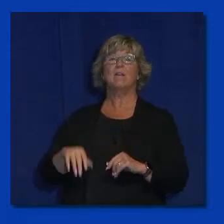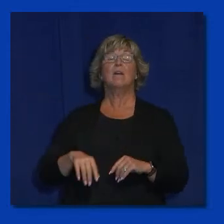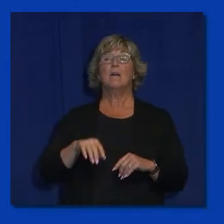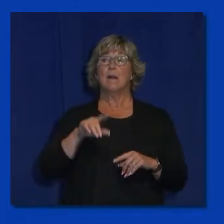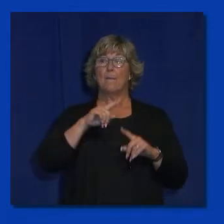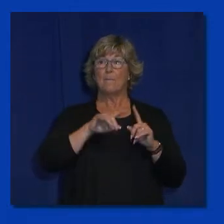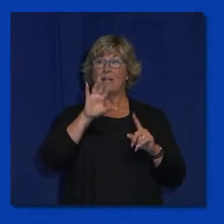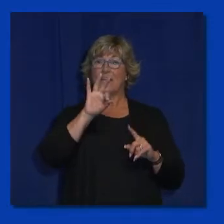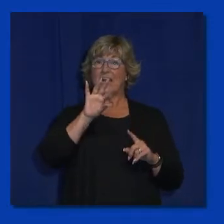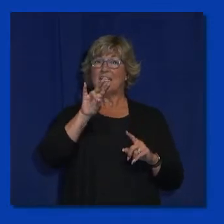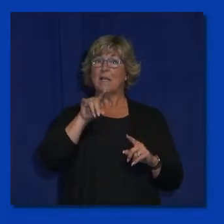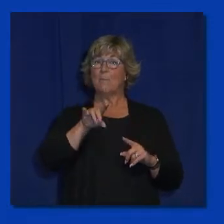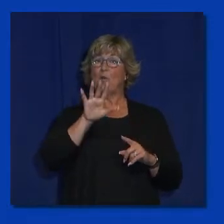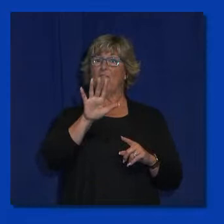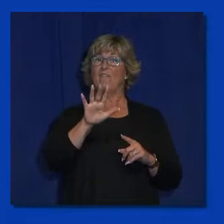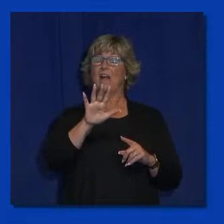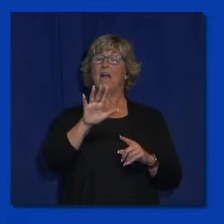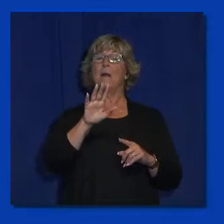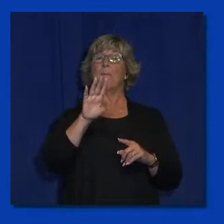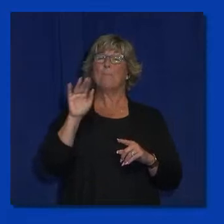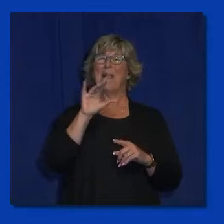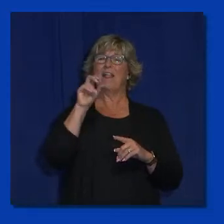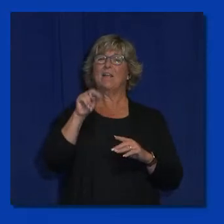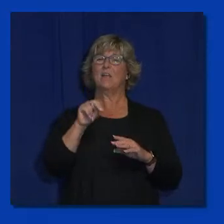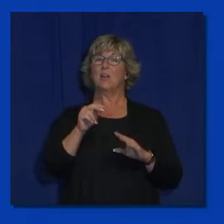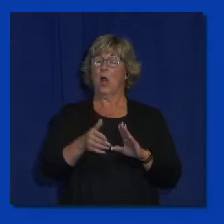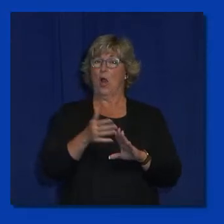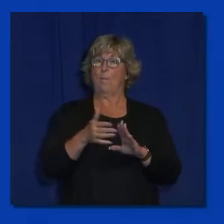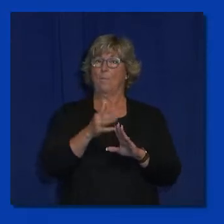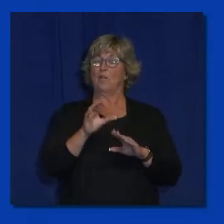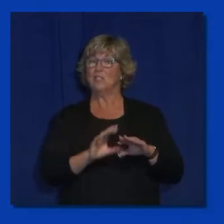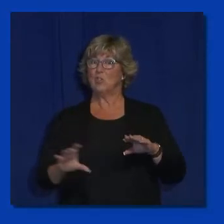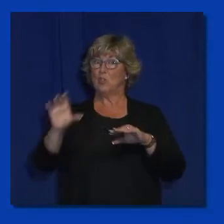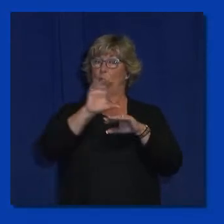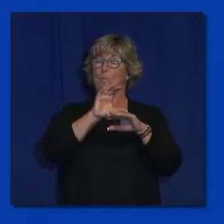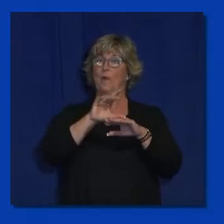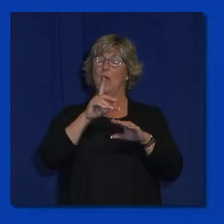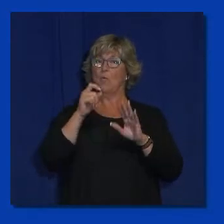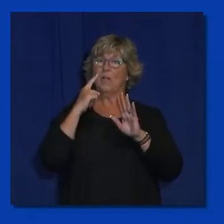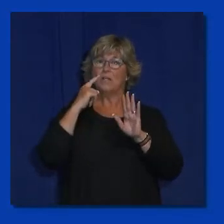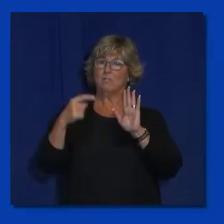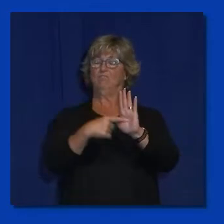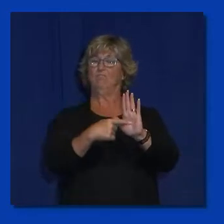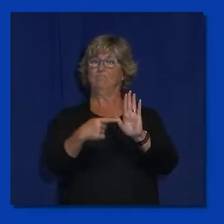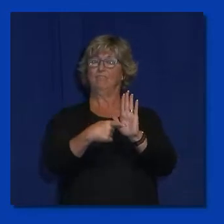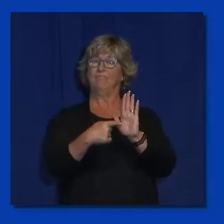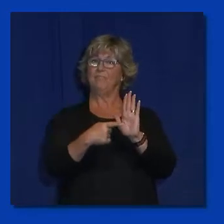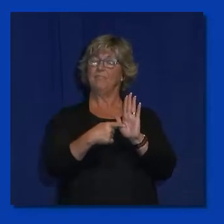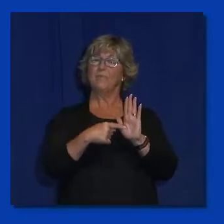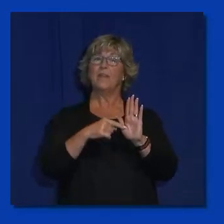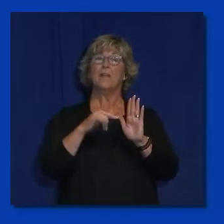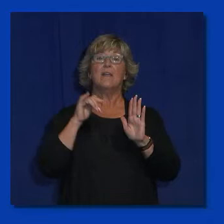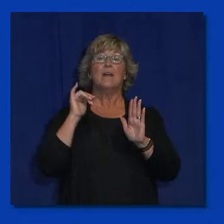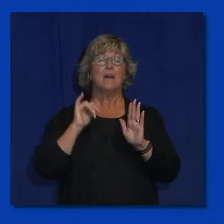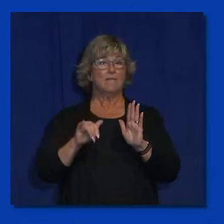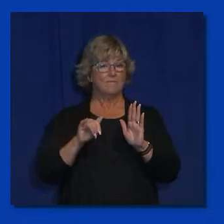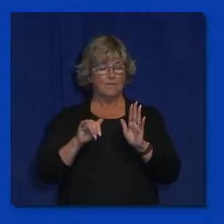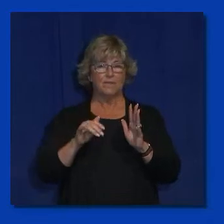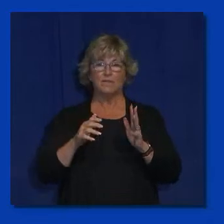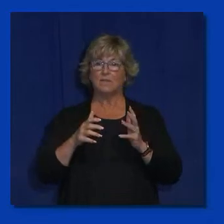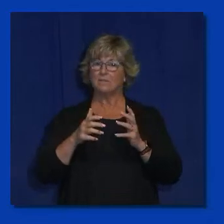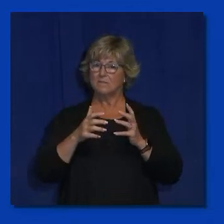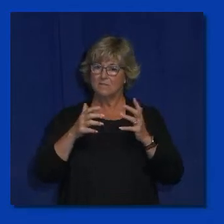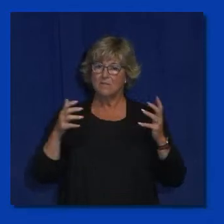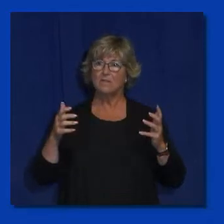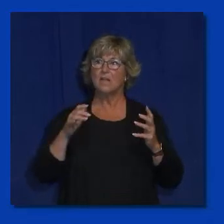$97.5 billion operating surplus. I think it's important to highlight, and as I was noting, as it relates to the issue of volatility,